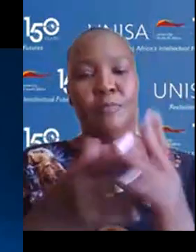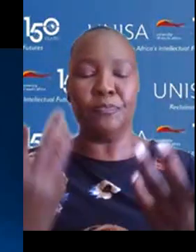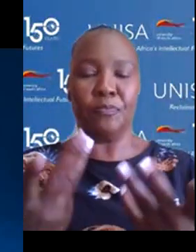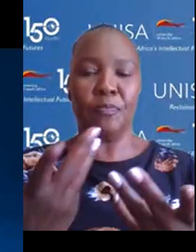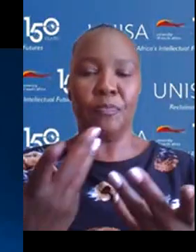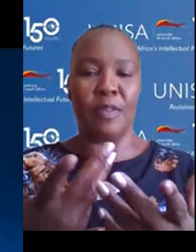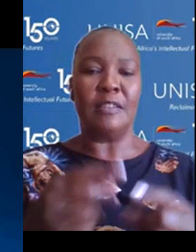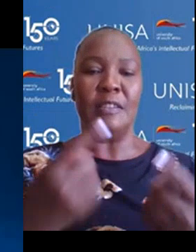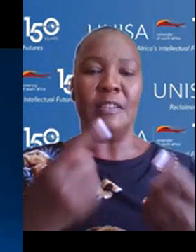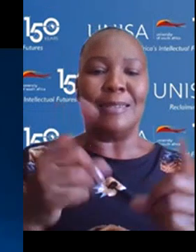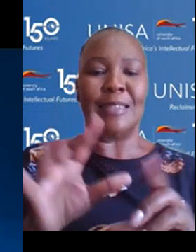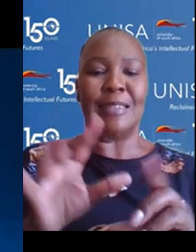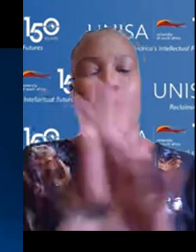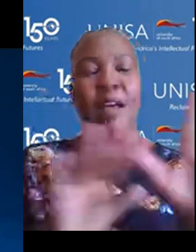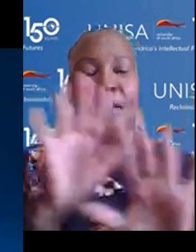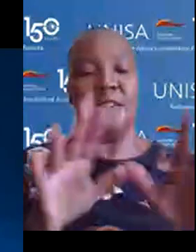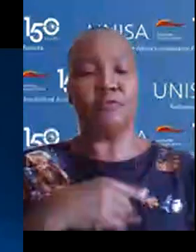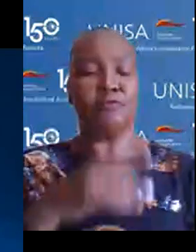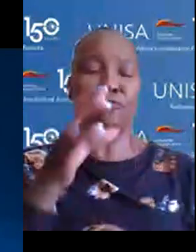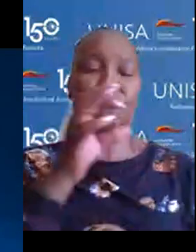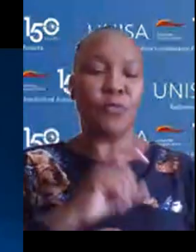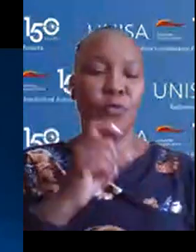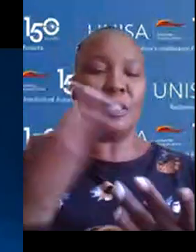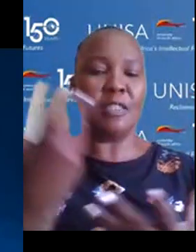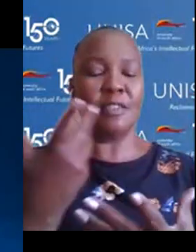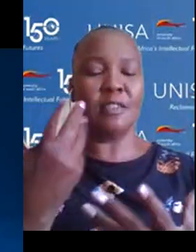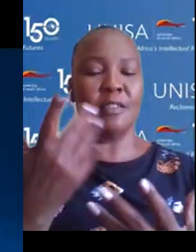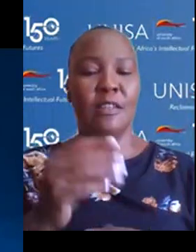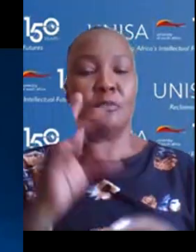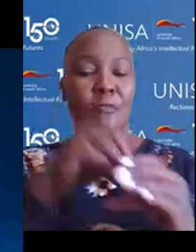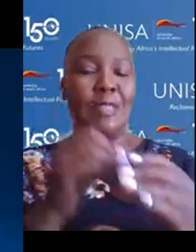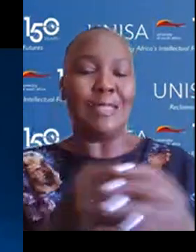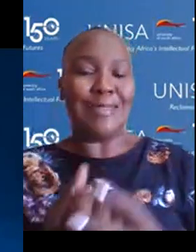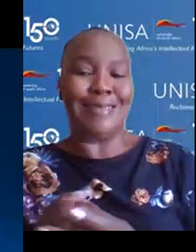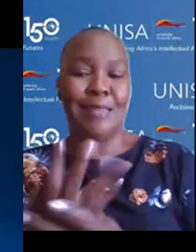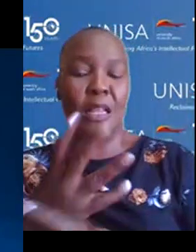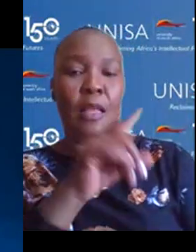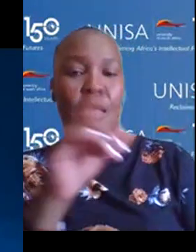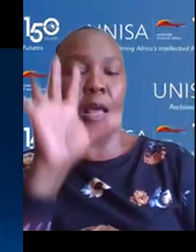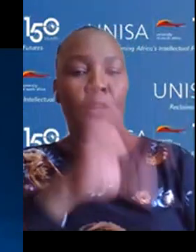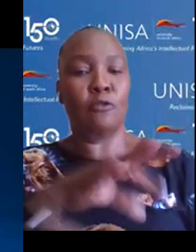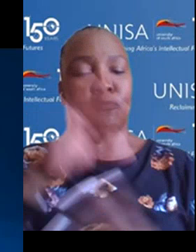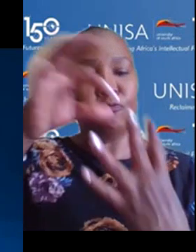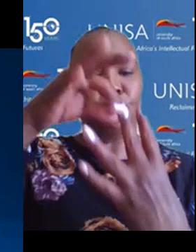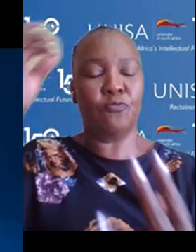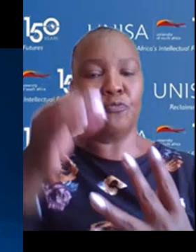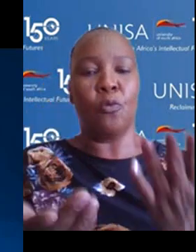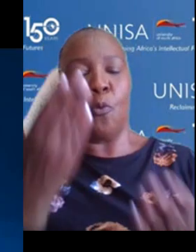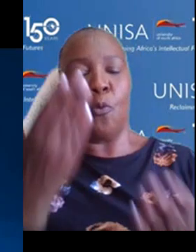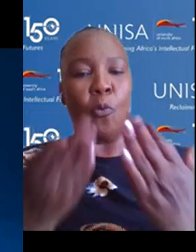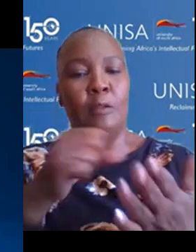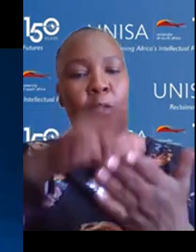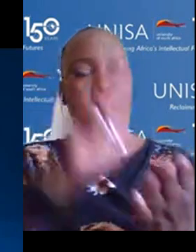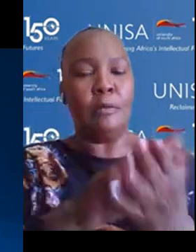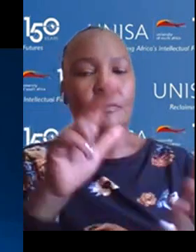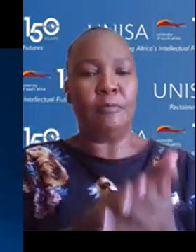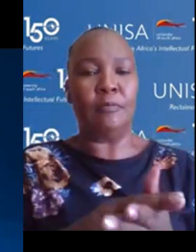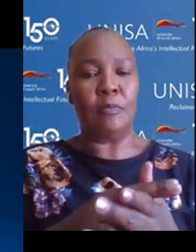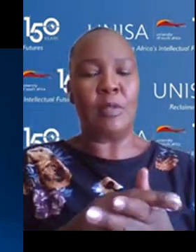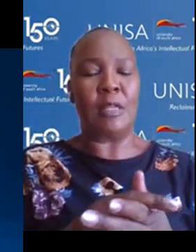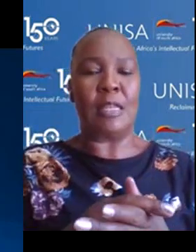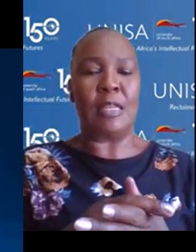Colors, you can choose if you want the taskbar and Start menu to feature the color you've chosen, as well as choose whether you want your apps to appear in light or